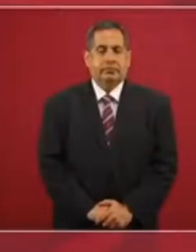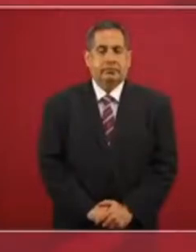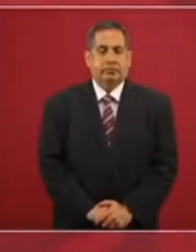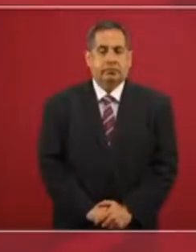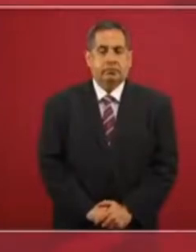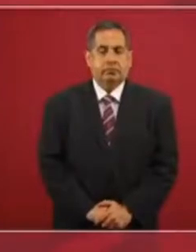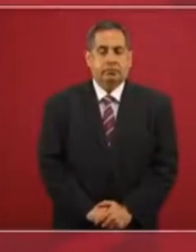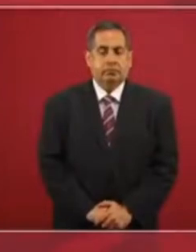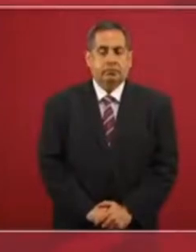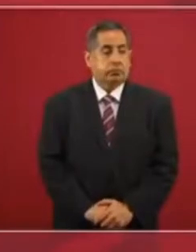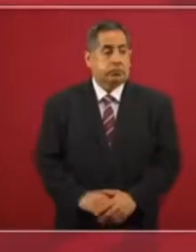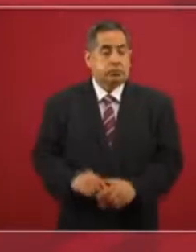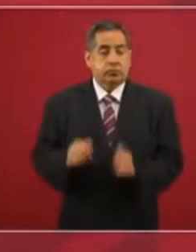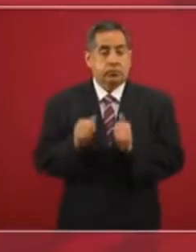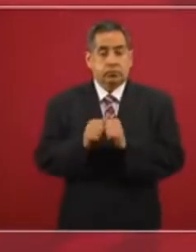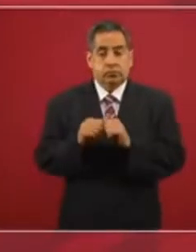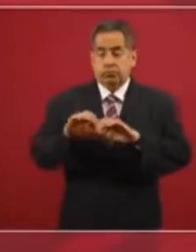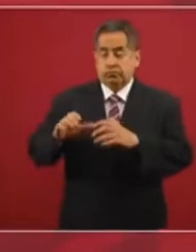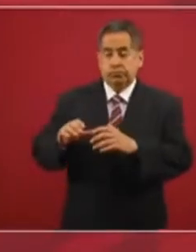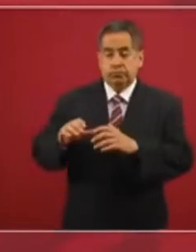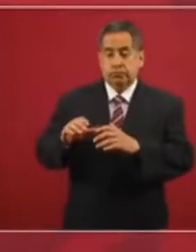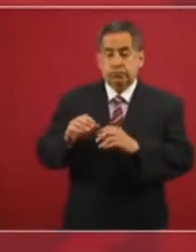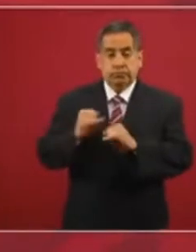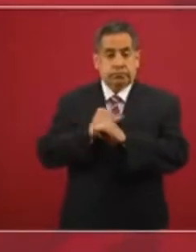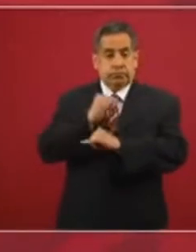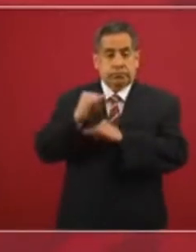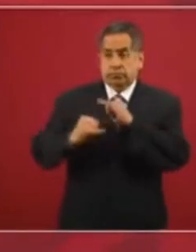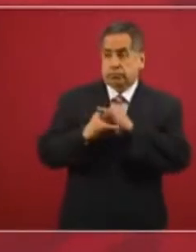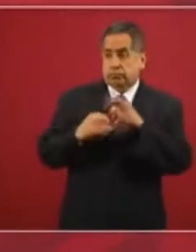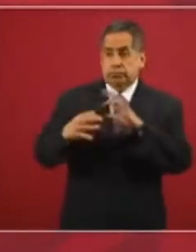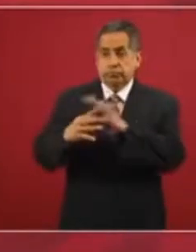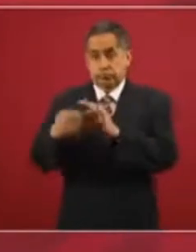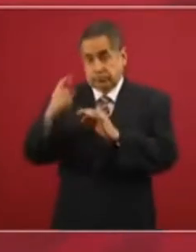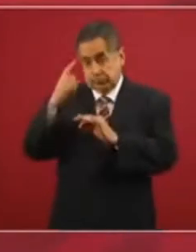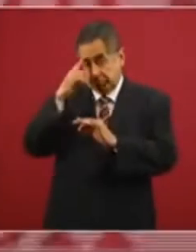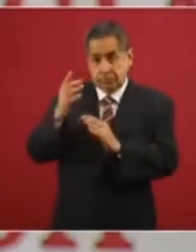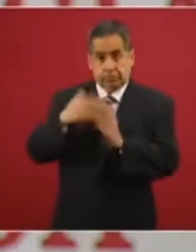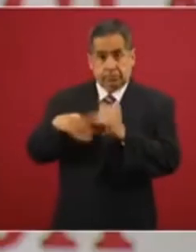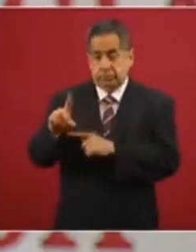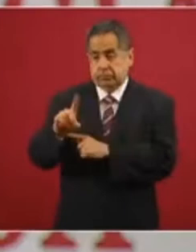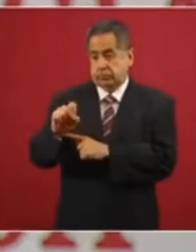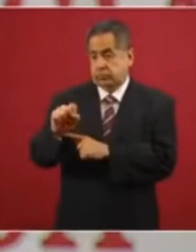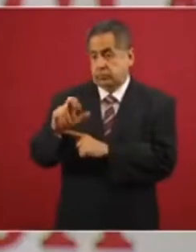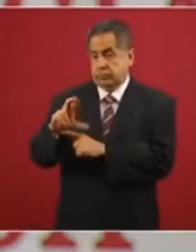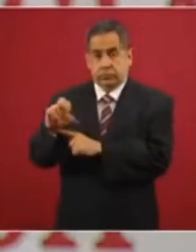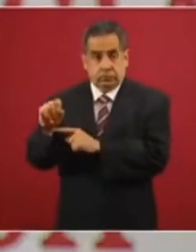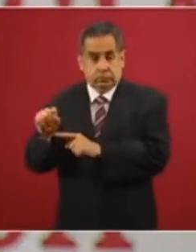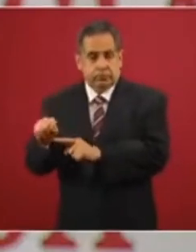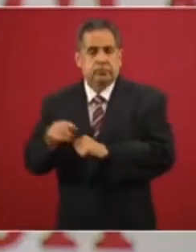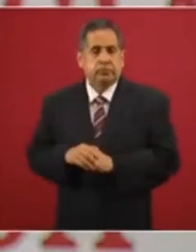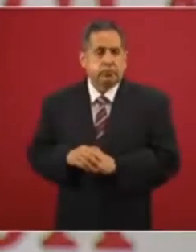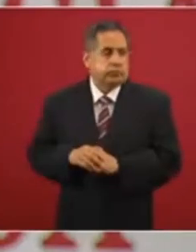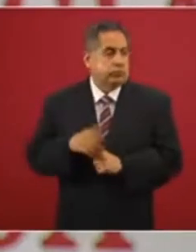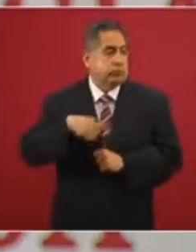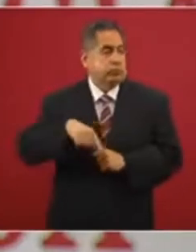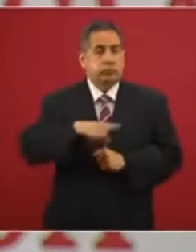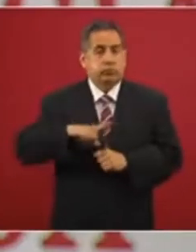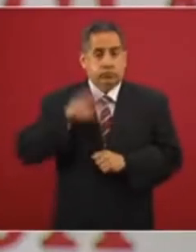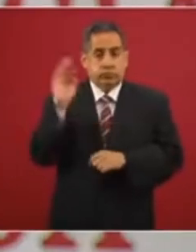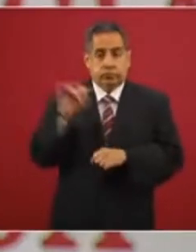principalmente a través de la Agencia Mexicana de Cooperación Internacional para el Desarrollo, en cuyo consejo está prácticamente todo el gobierno